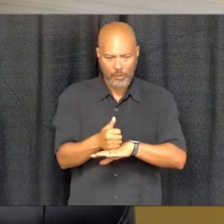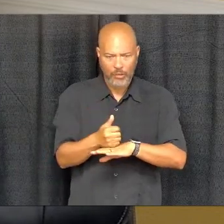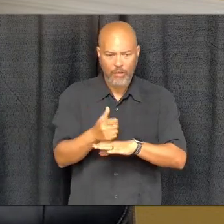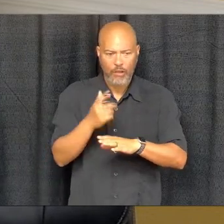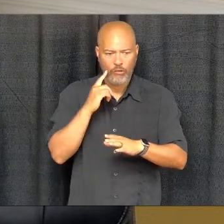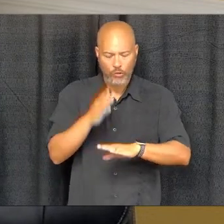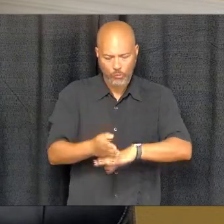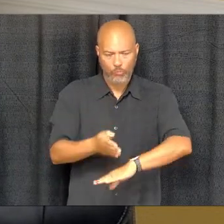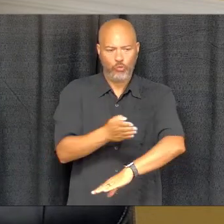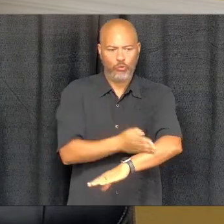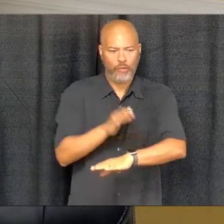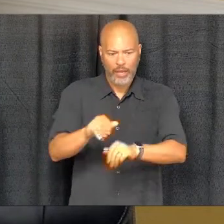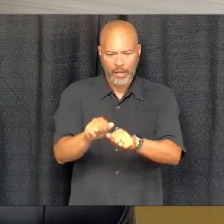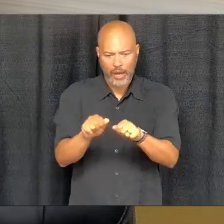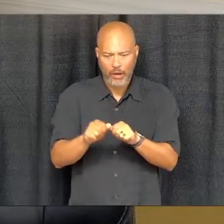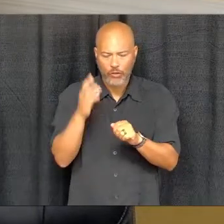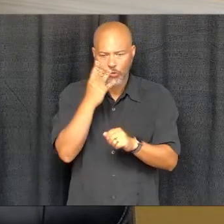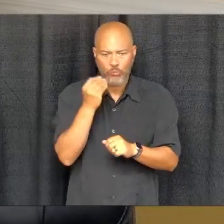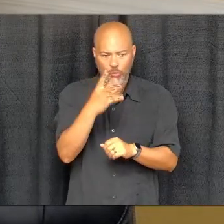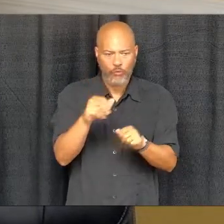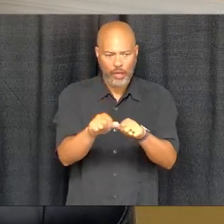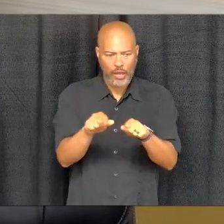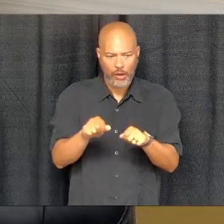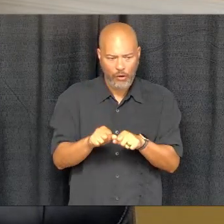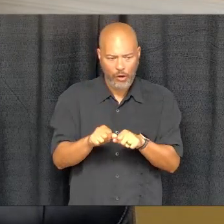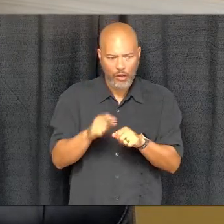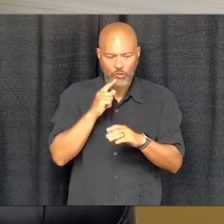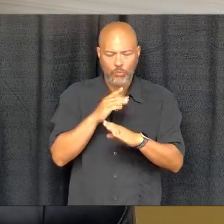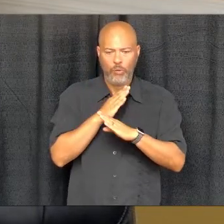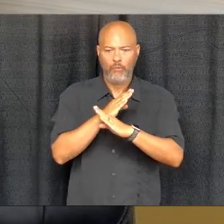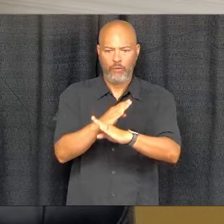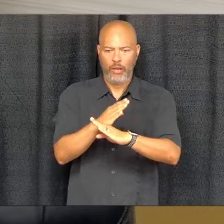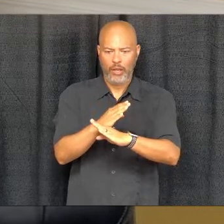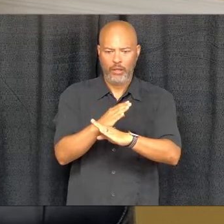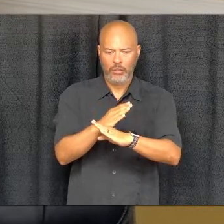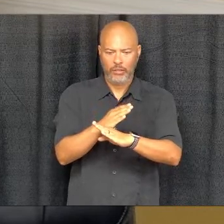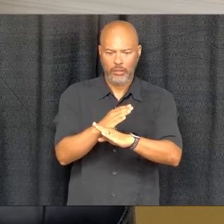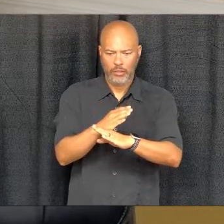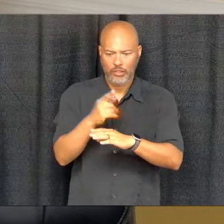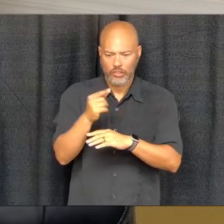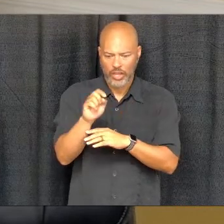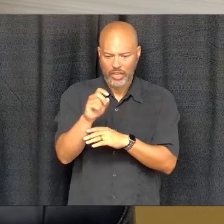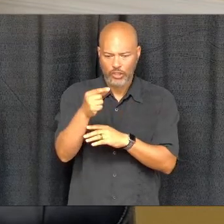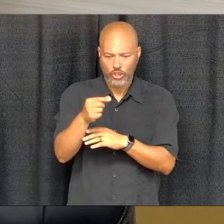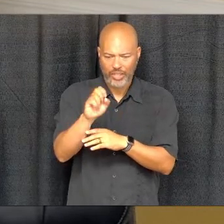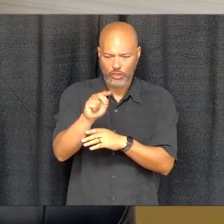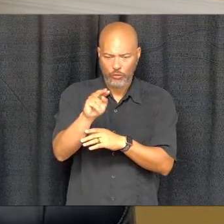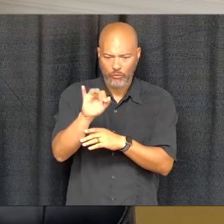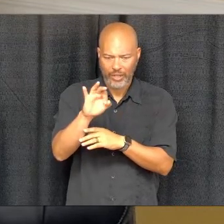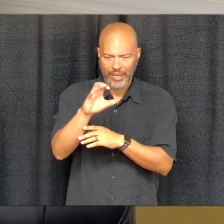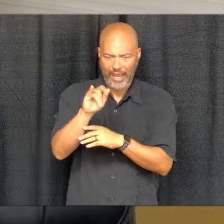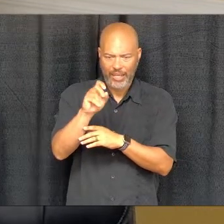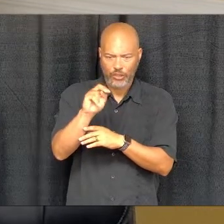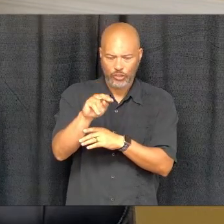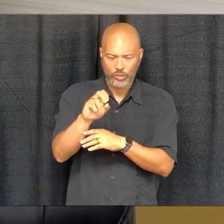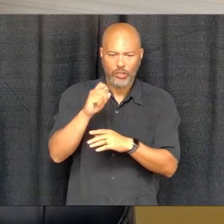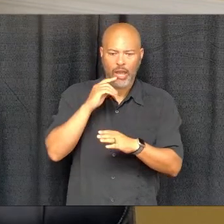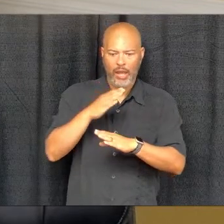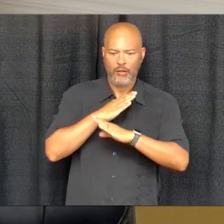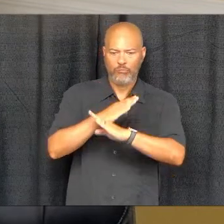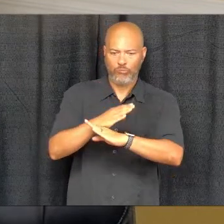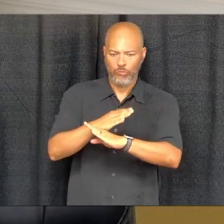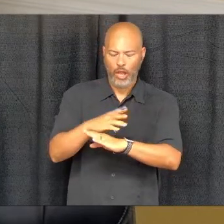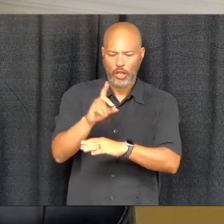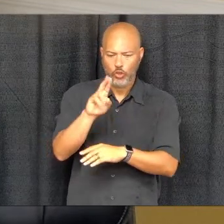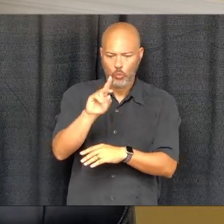River neighborhood into a beautiful community, to prevent gentrification, prohibit duplexes and triplexes, to